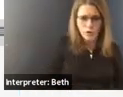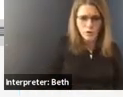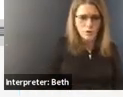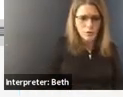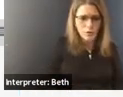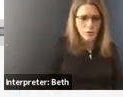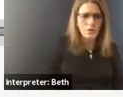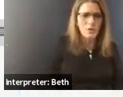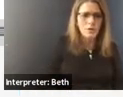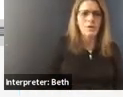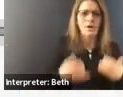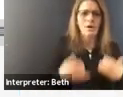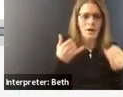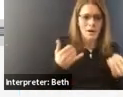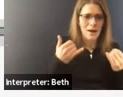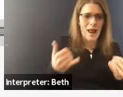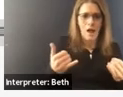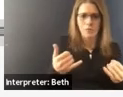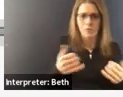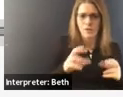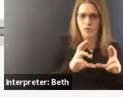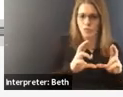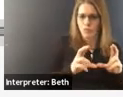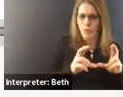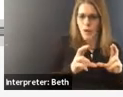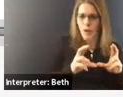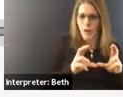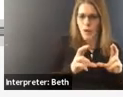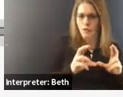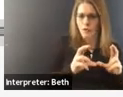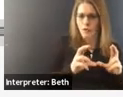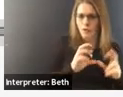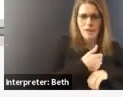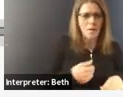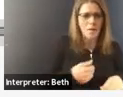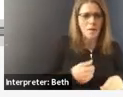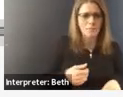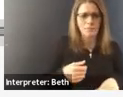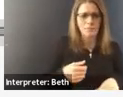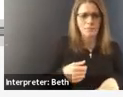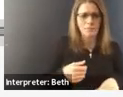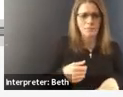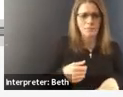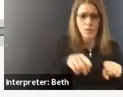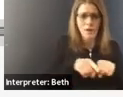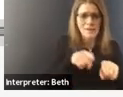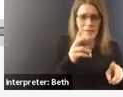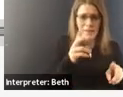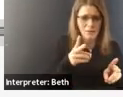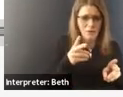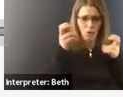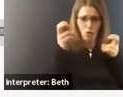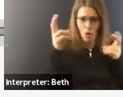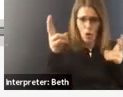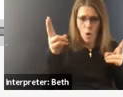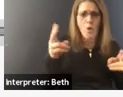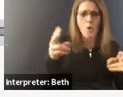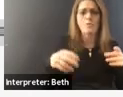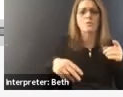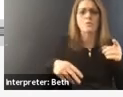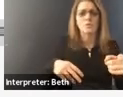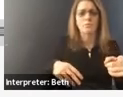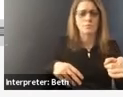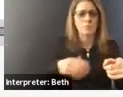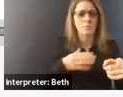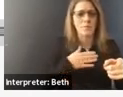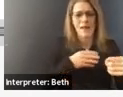And now I'm in the rendering setup. I haven't even, as soon as it loads, now I'm sitting over here. I'm going to turn my sketches off and I